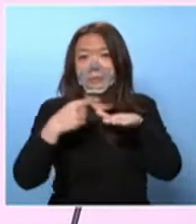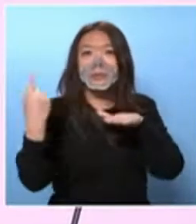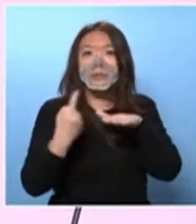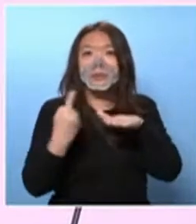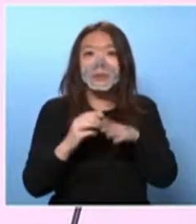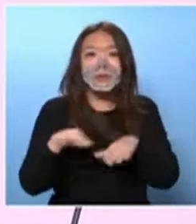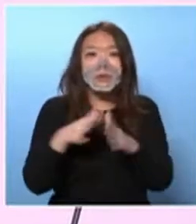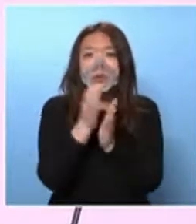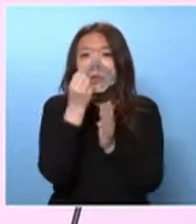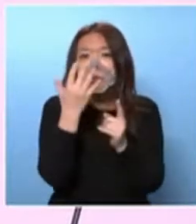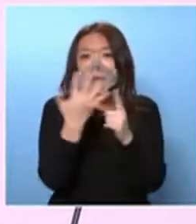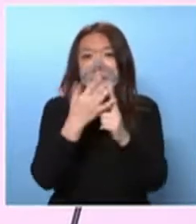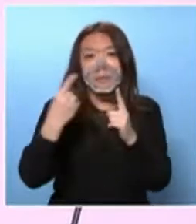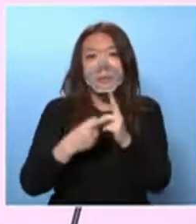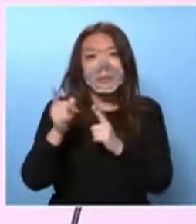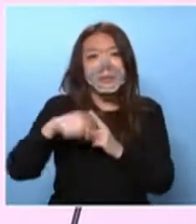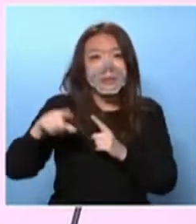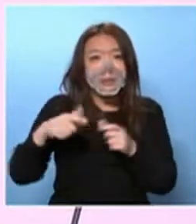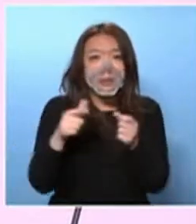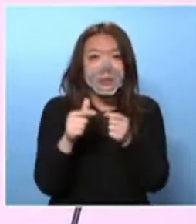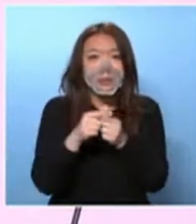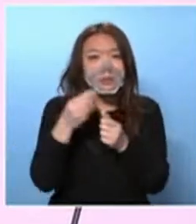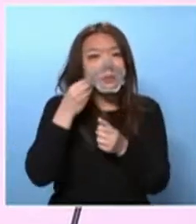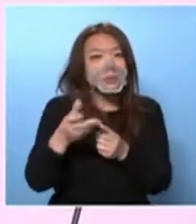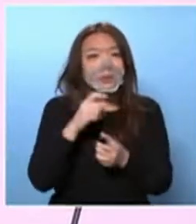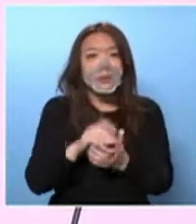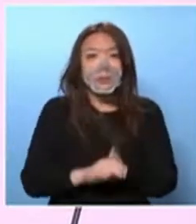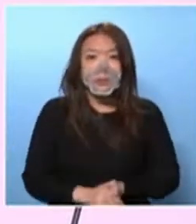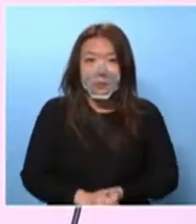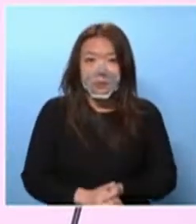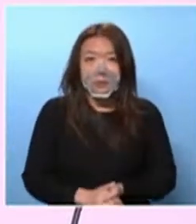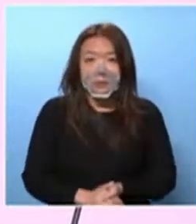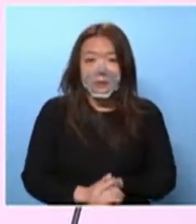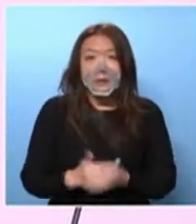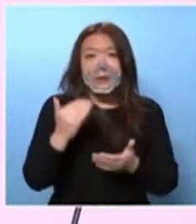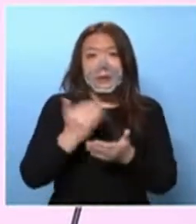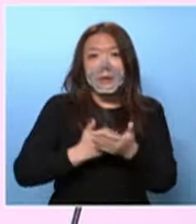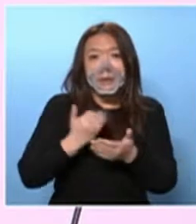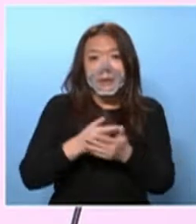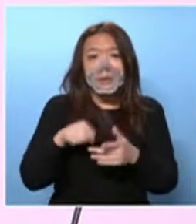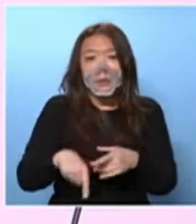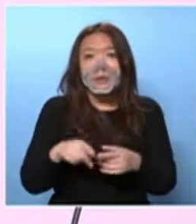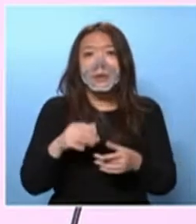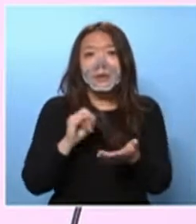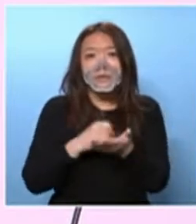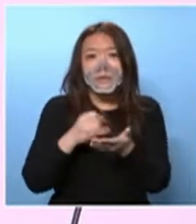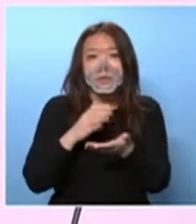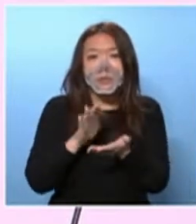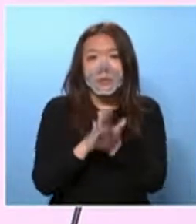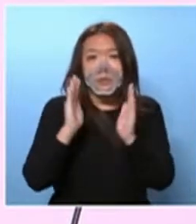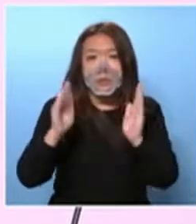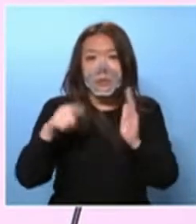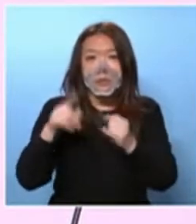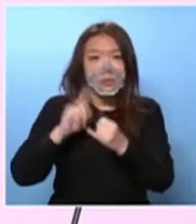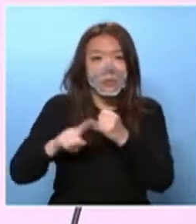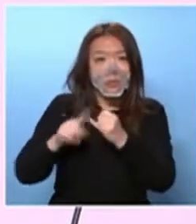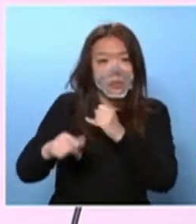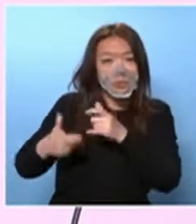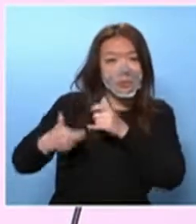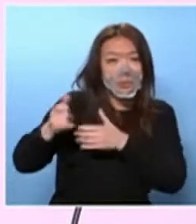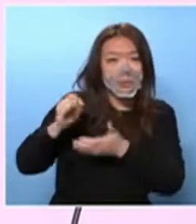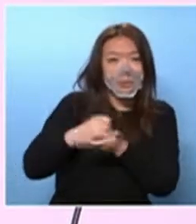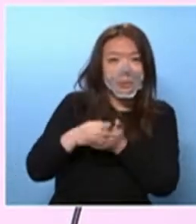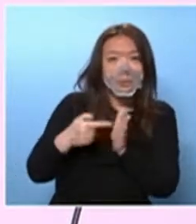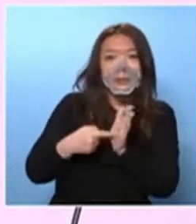by 100% subject to a ceiling of $10,000. The reduction will be reflected in the final tax payable for the year of